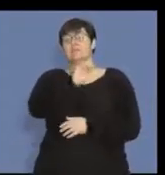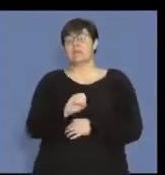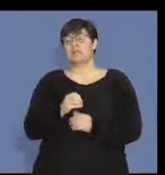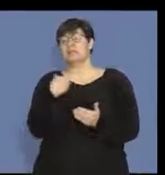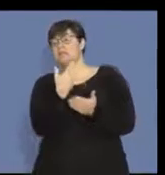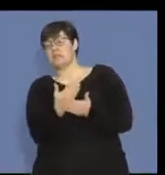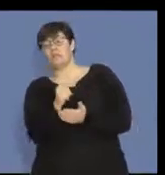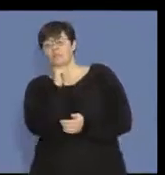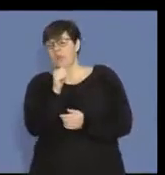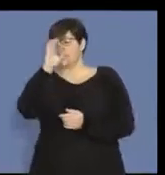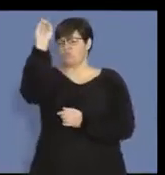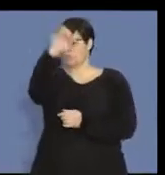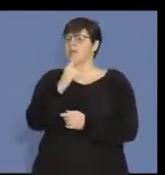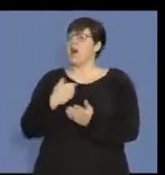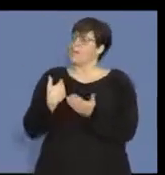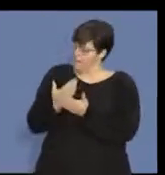Advise.